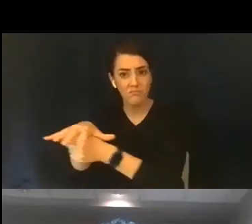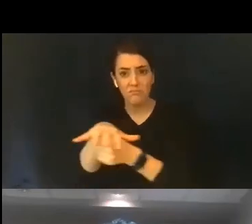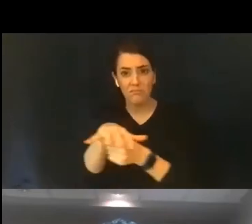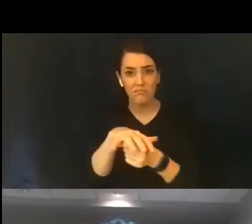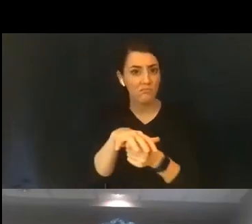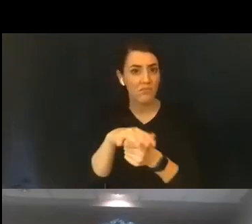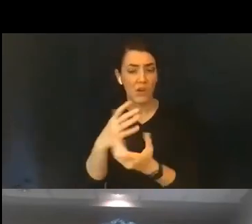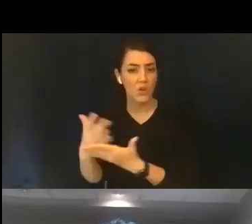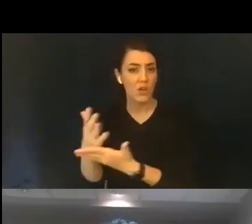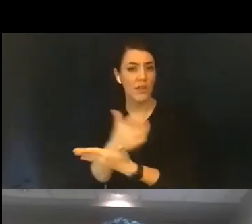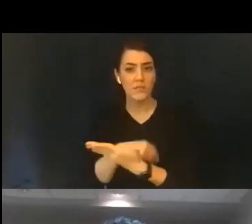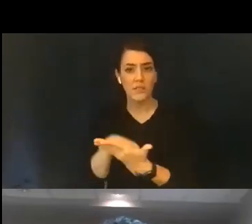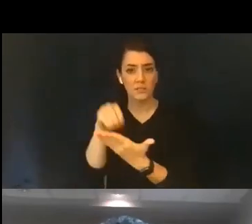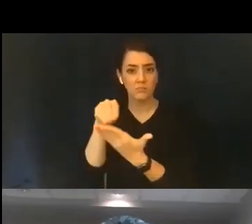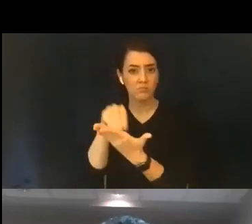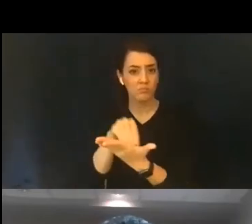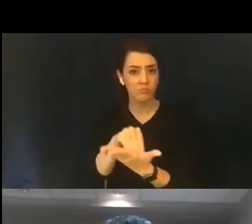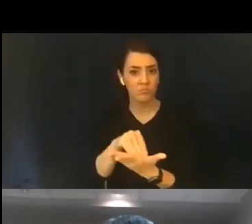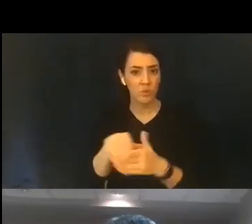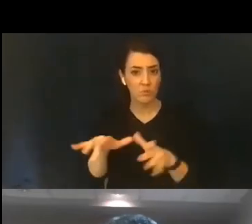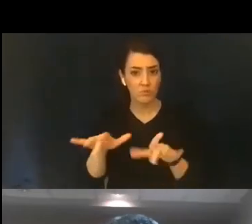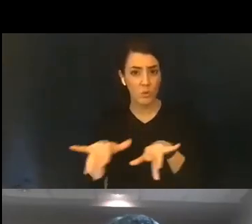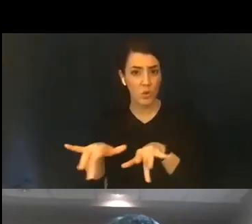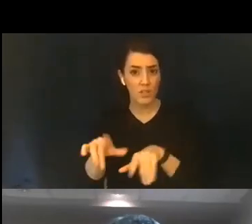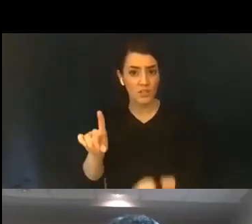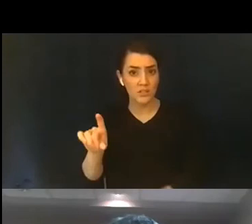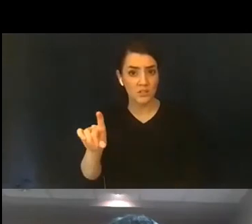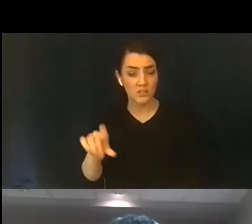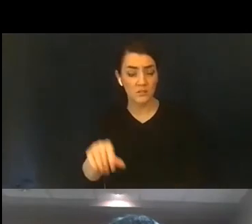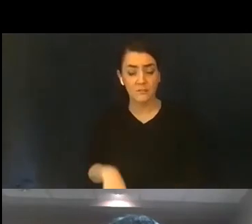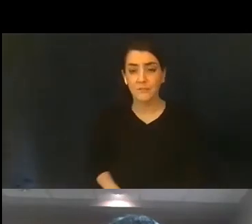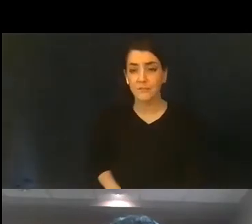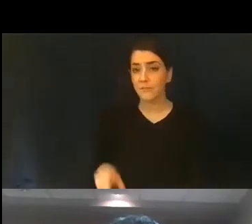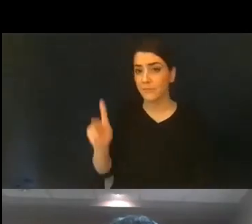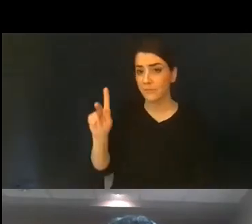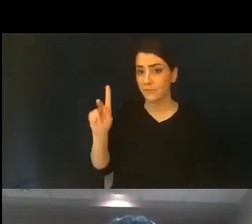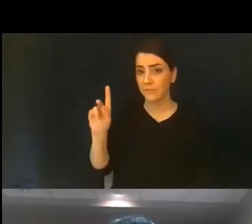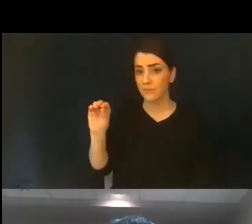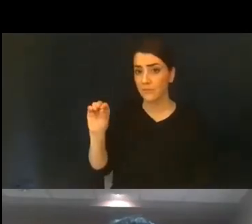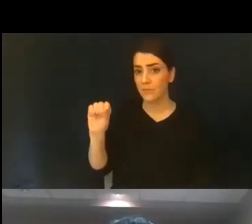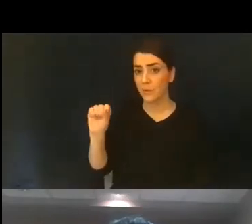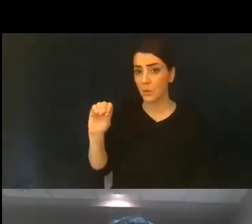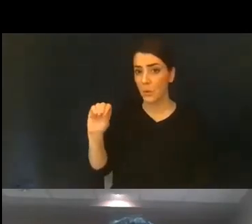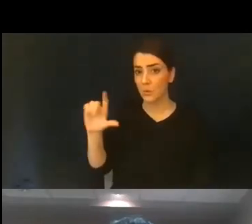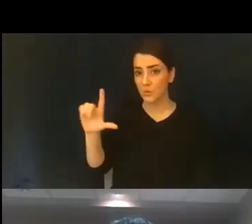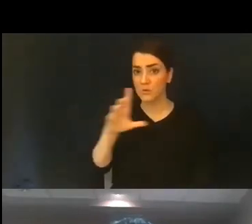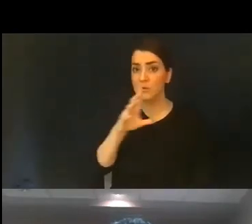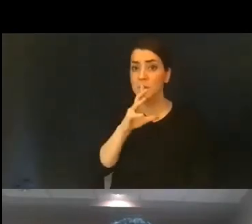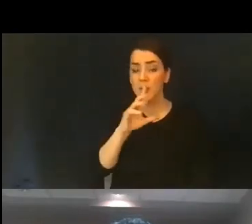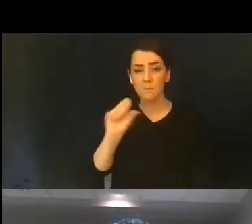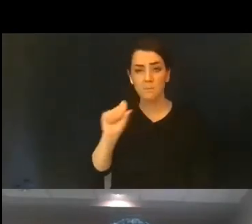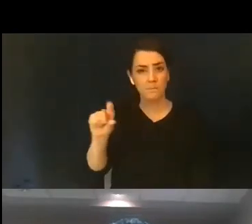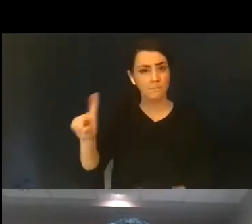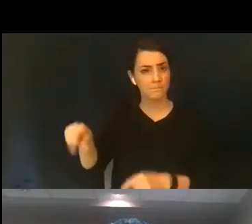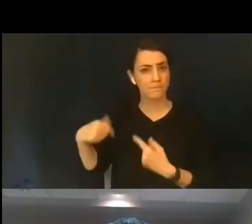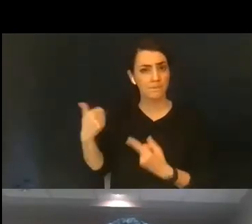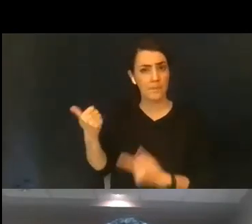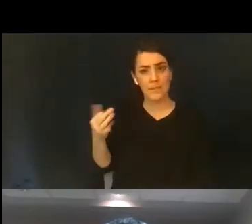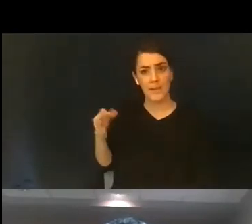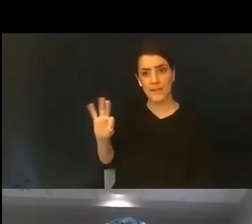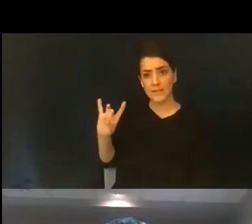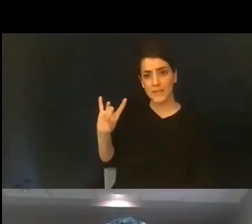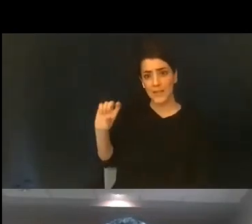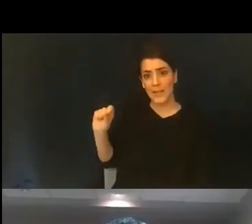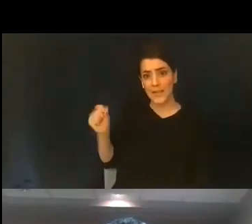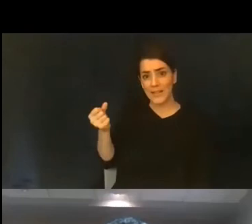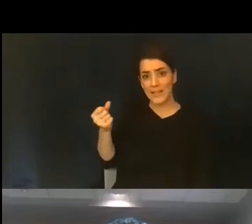have since the 1980s, the Minnesota History